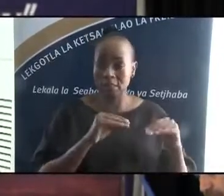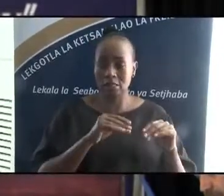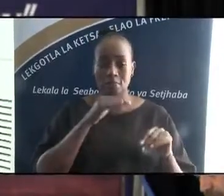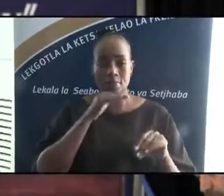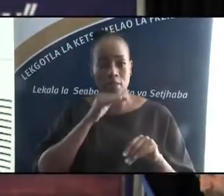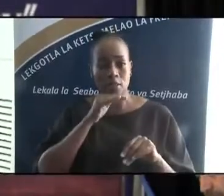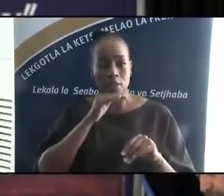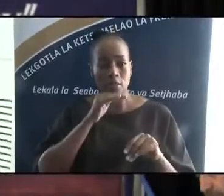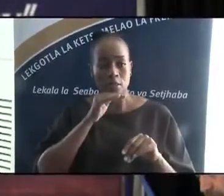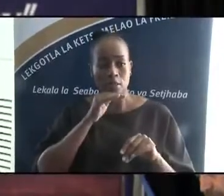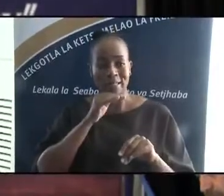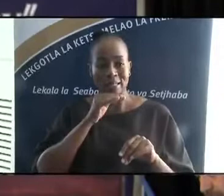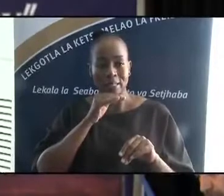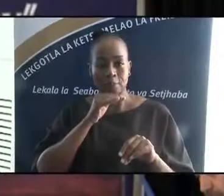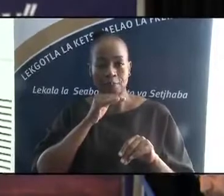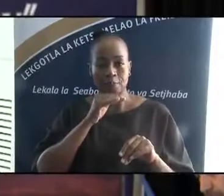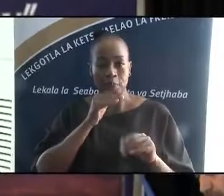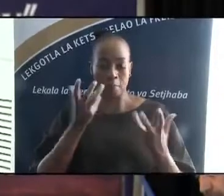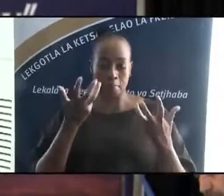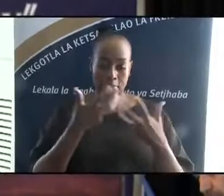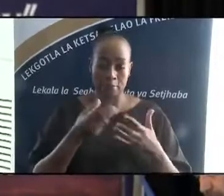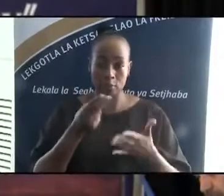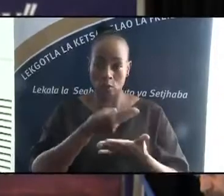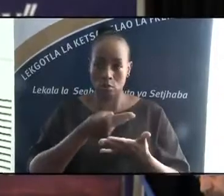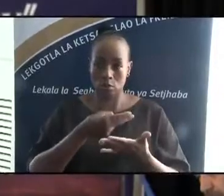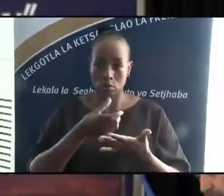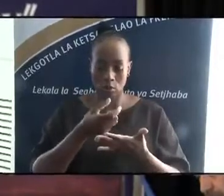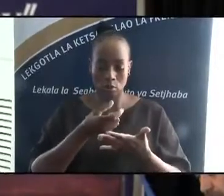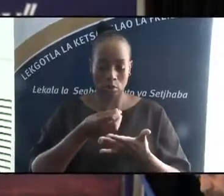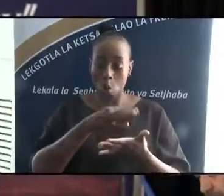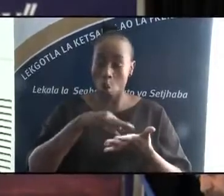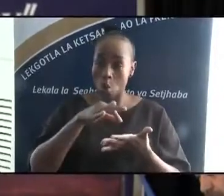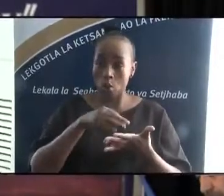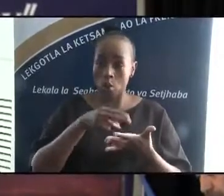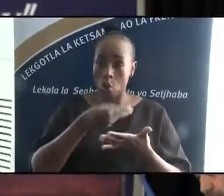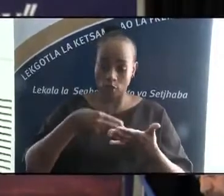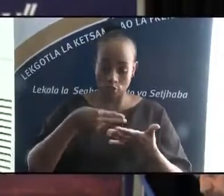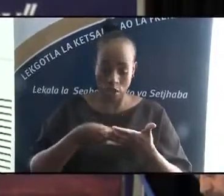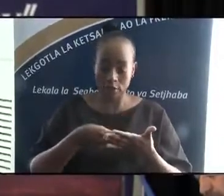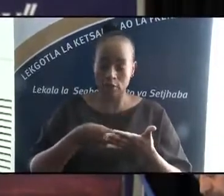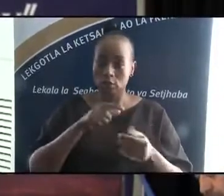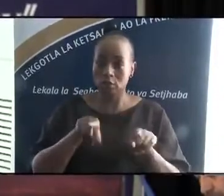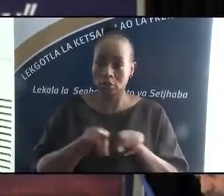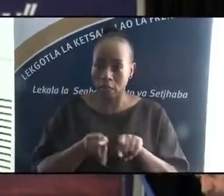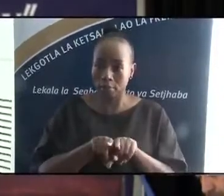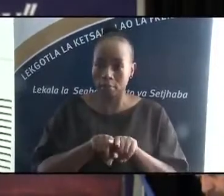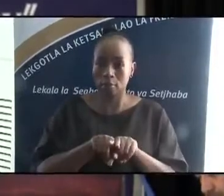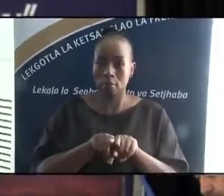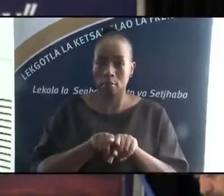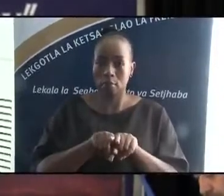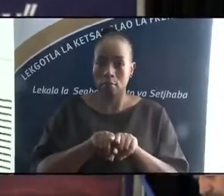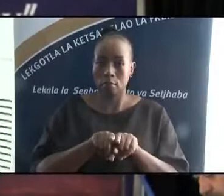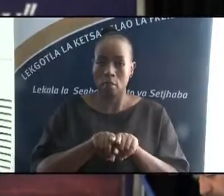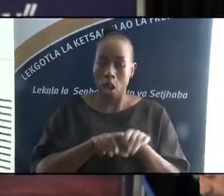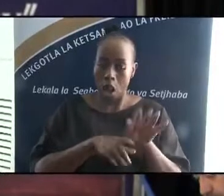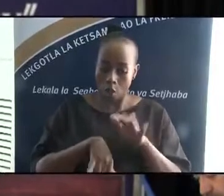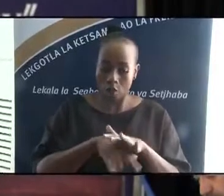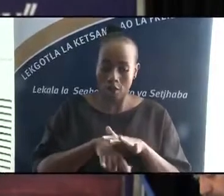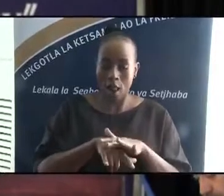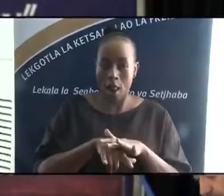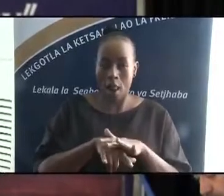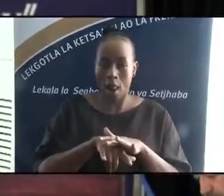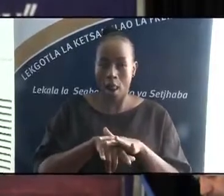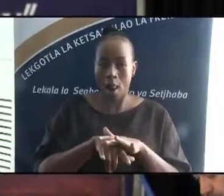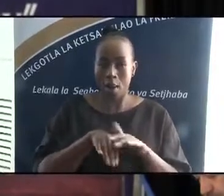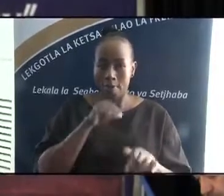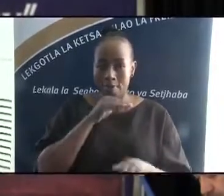only direct contractual agreements, but also across the construction supply chain. Local is